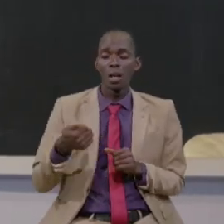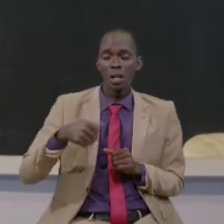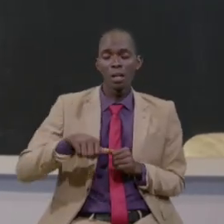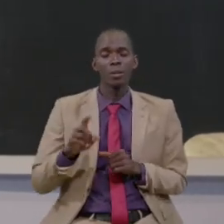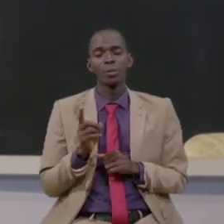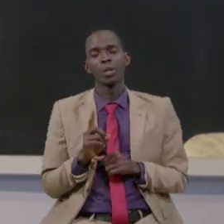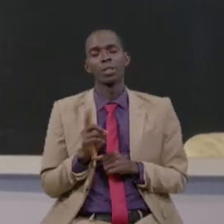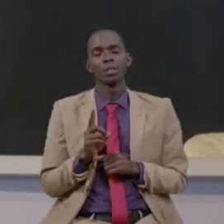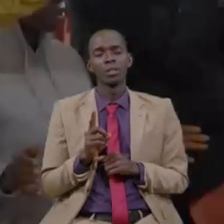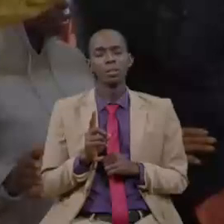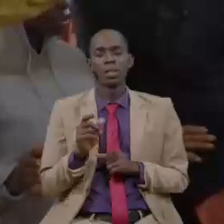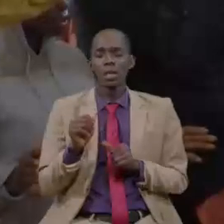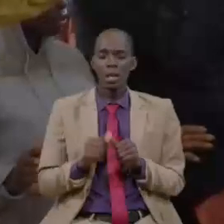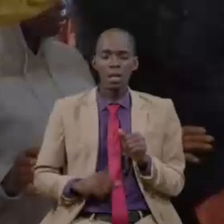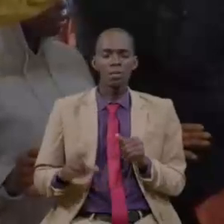Everywhere